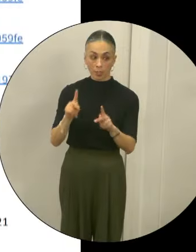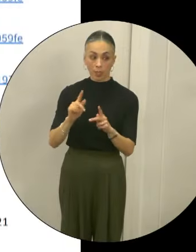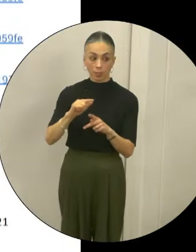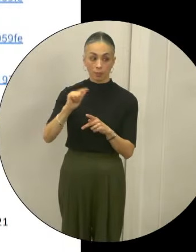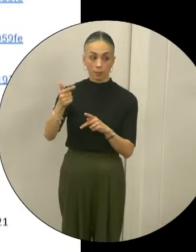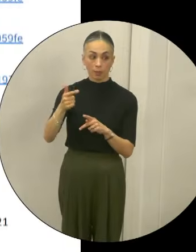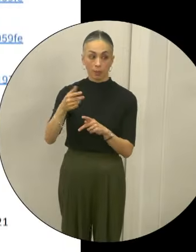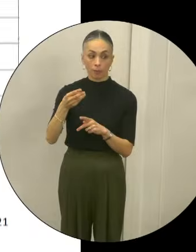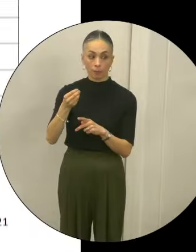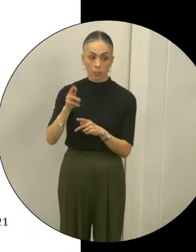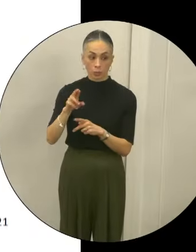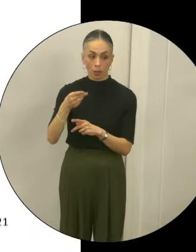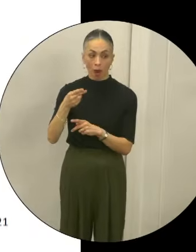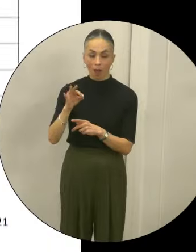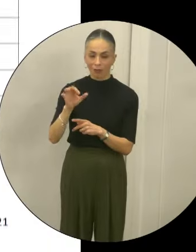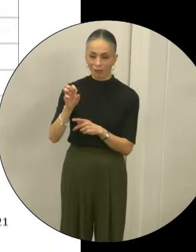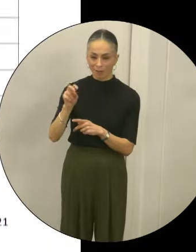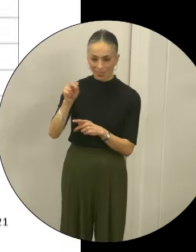numbers know-it-all.